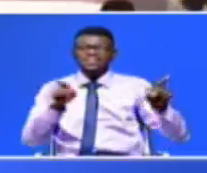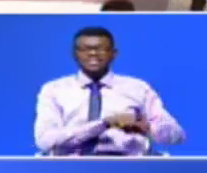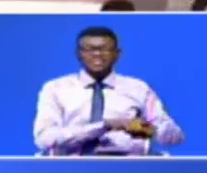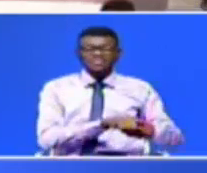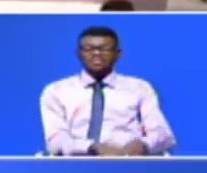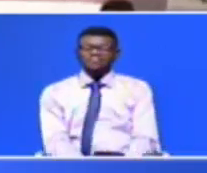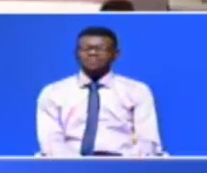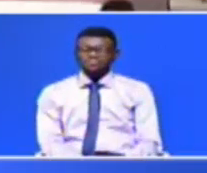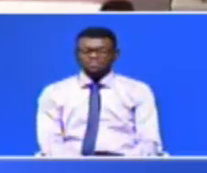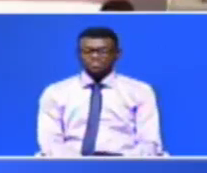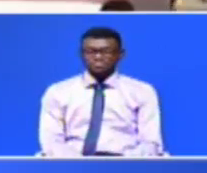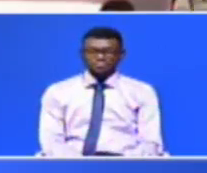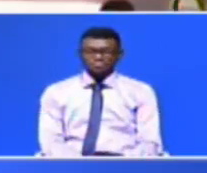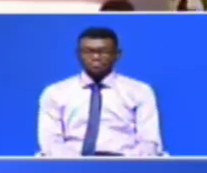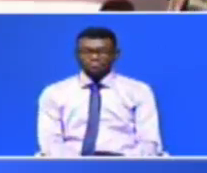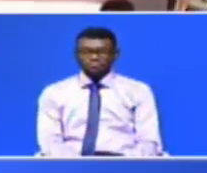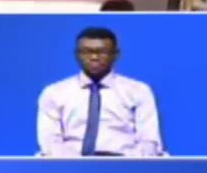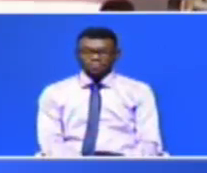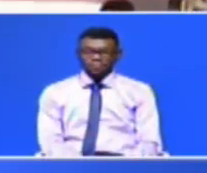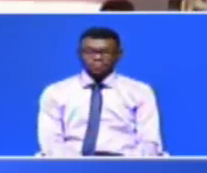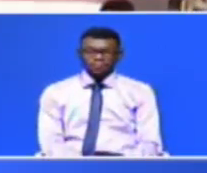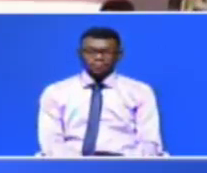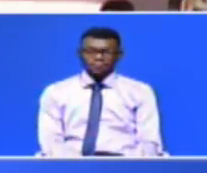George Maringa, KTN News.